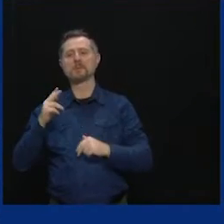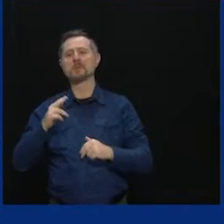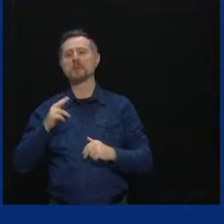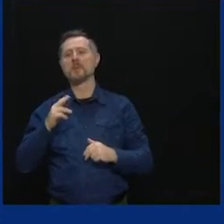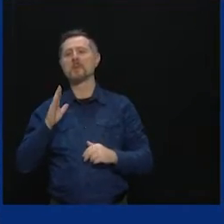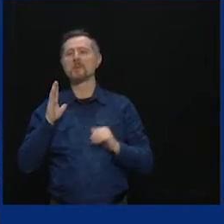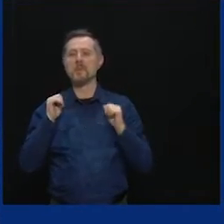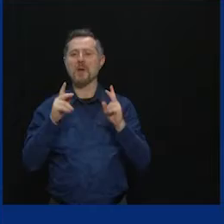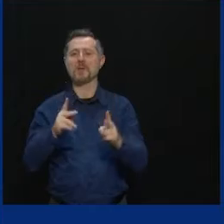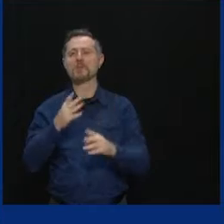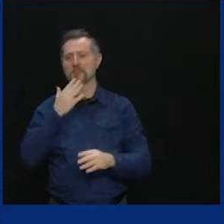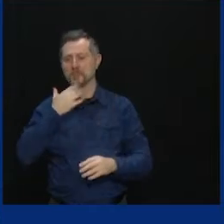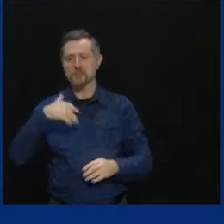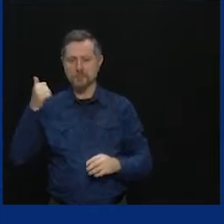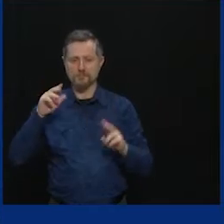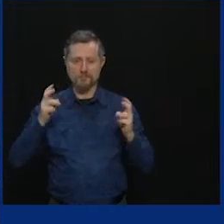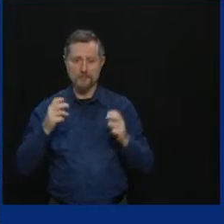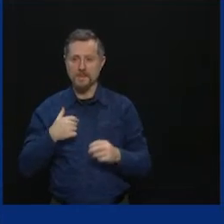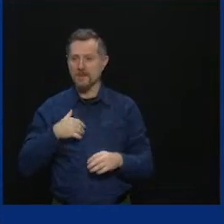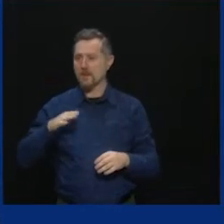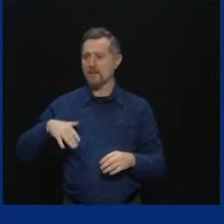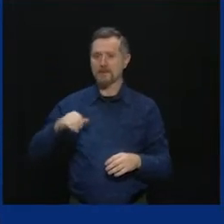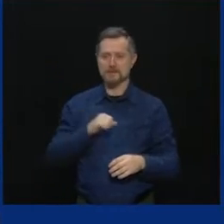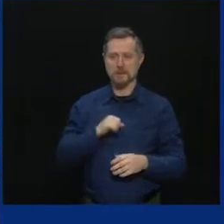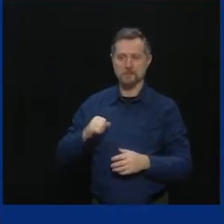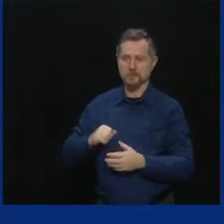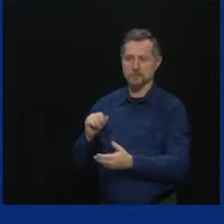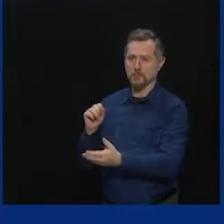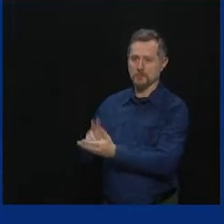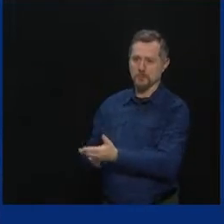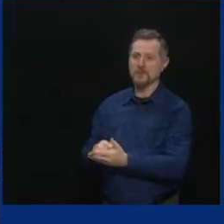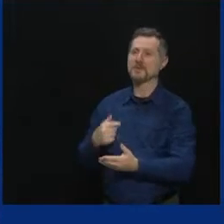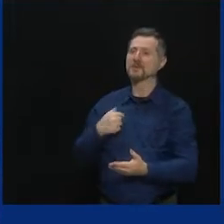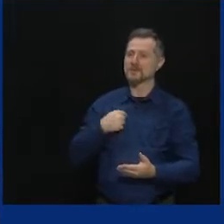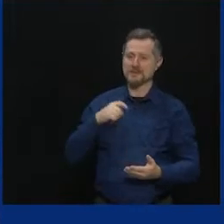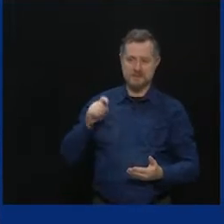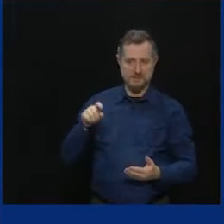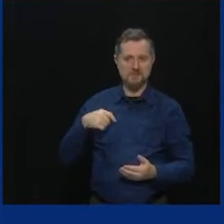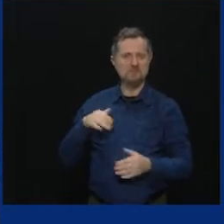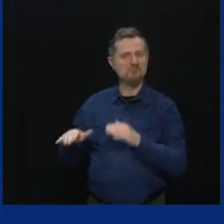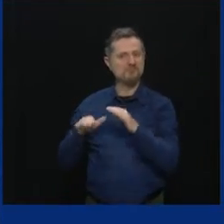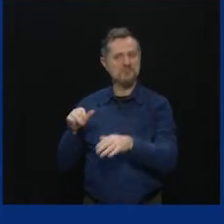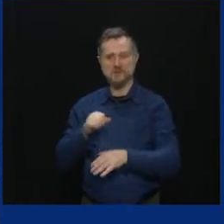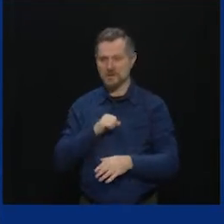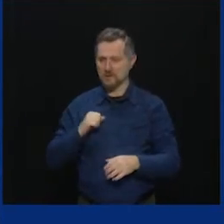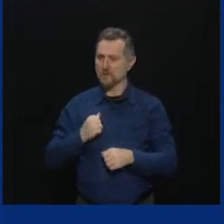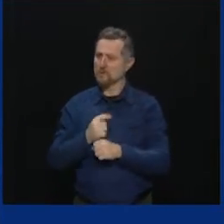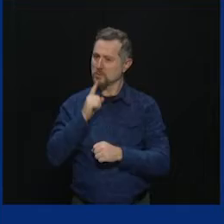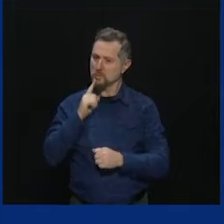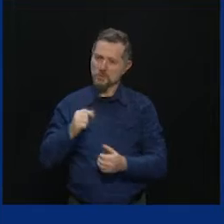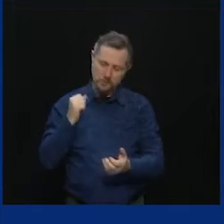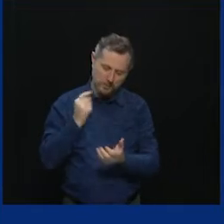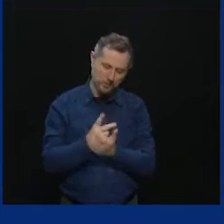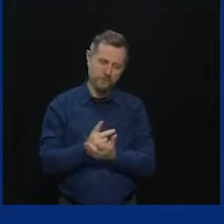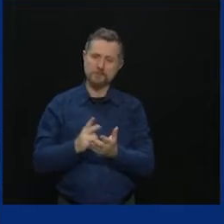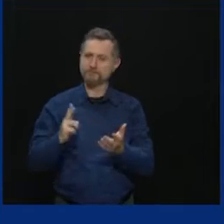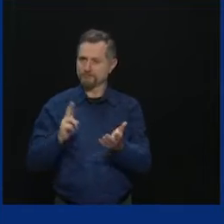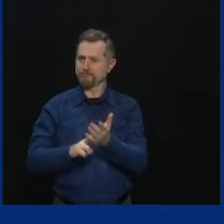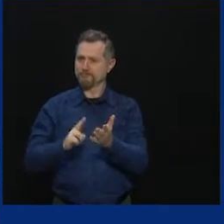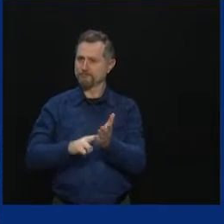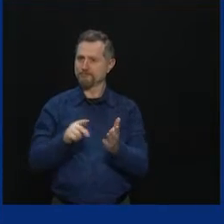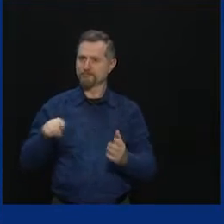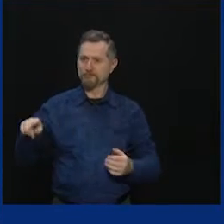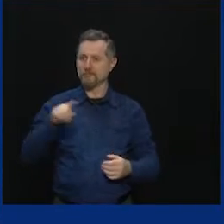So we're going to need everybody's voice in here to put pressure on the Senate to make sure it passes the Senate. Because not only does